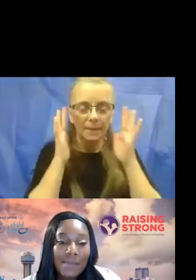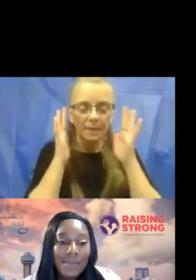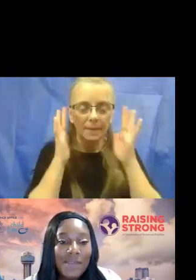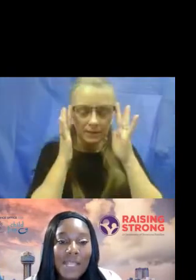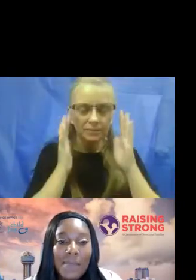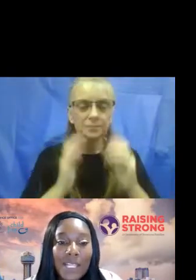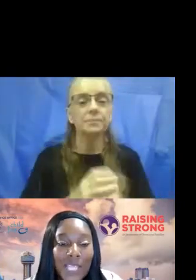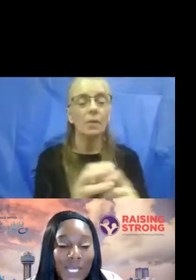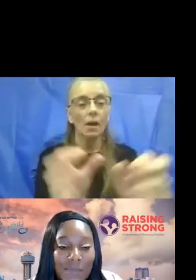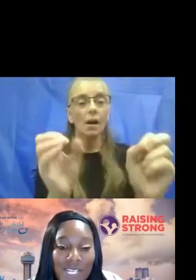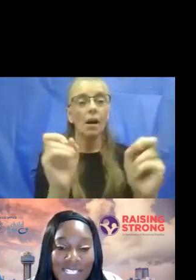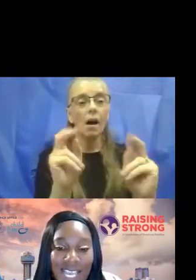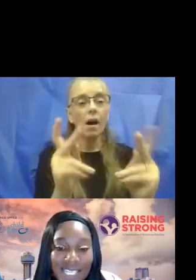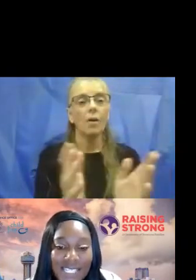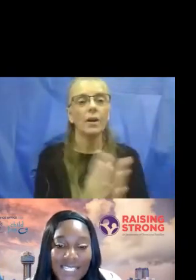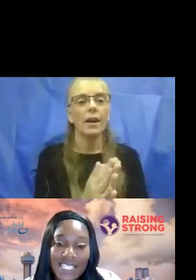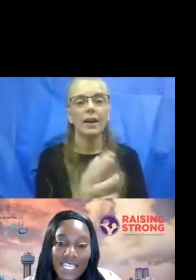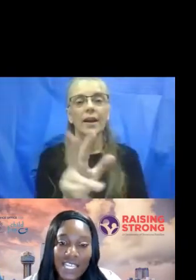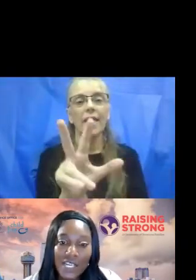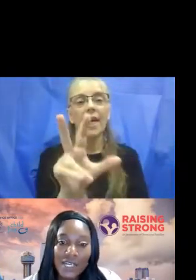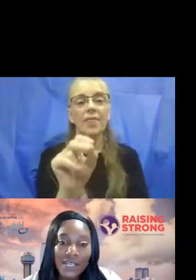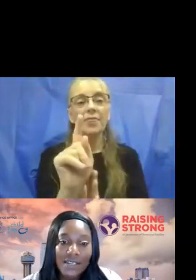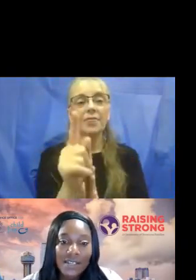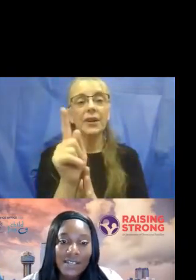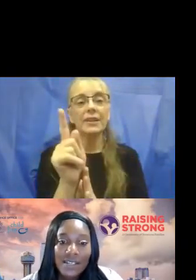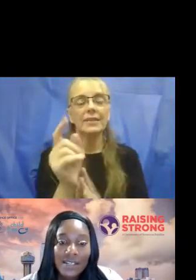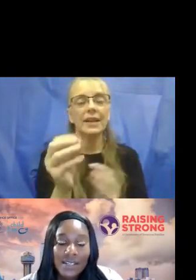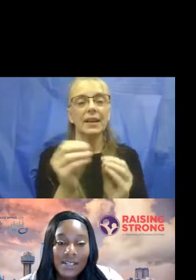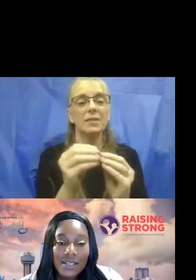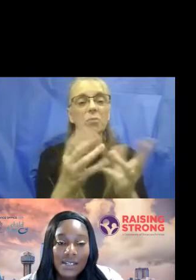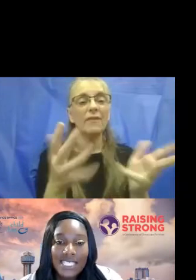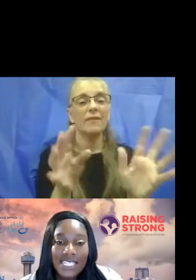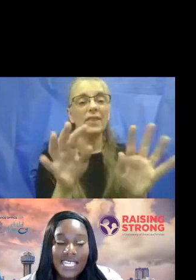Okay, I'm gonna give y'all about 30 more seconds to get your